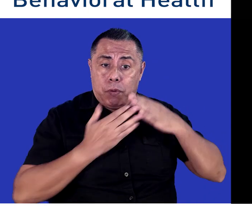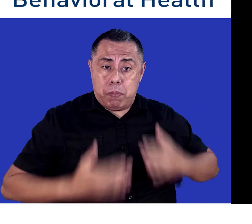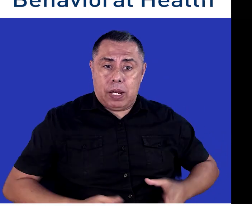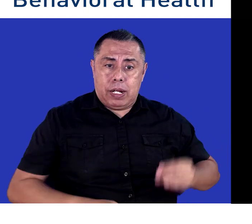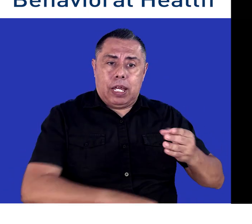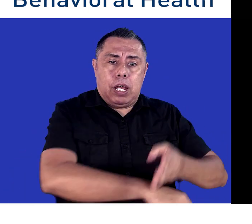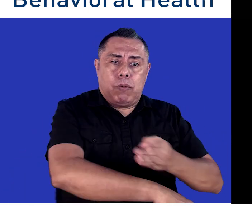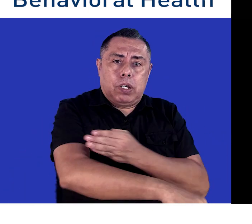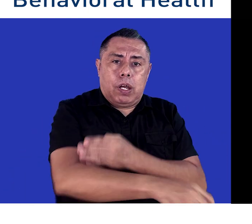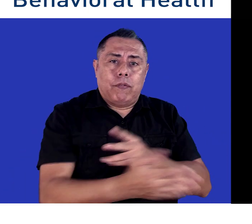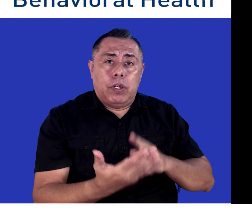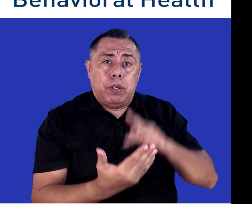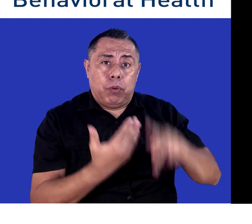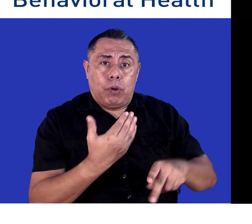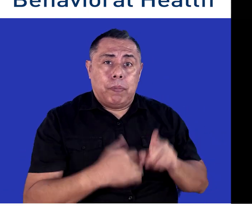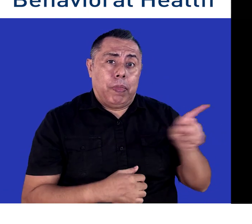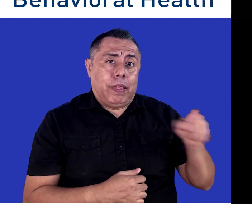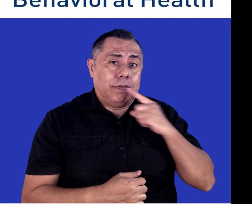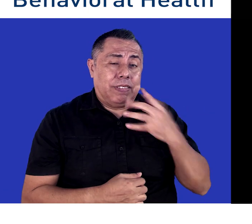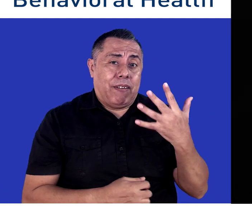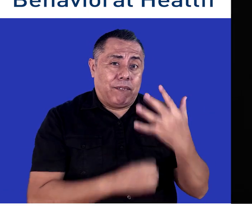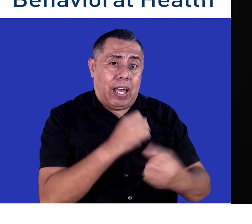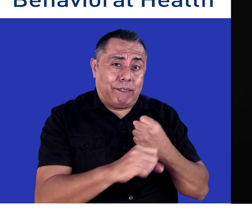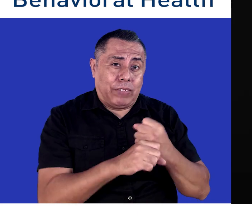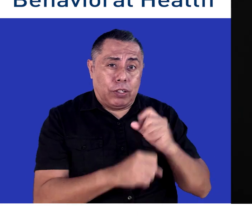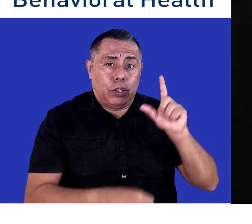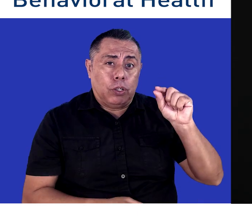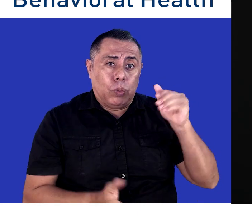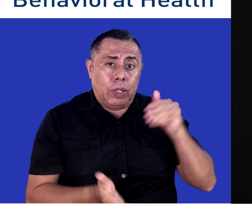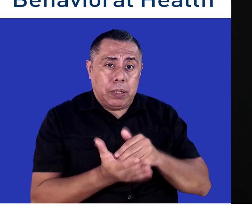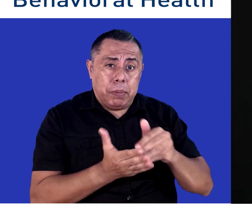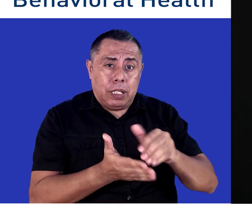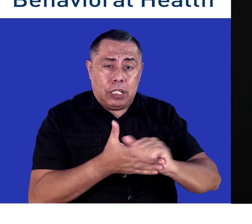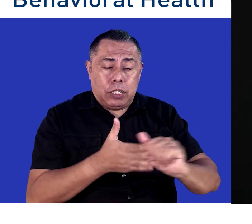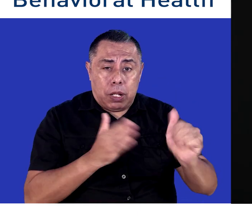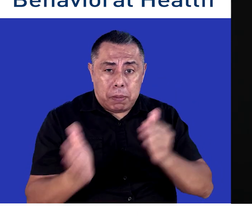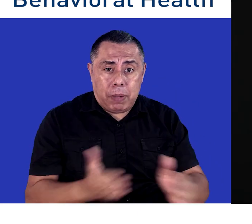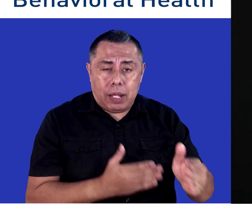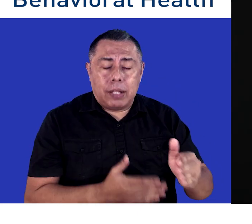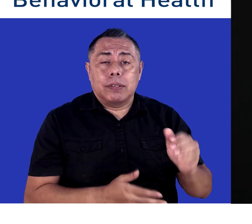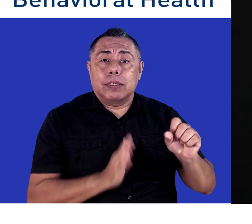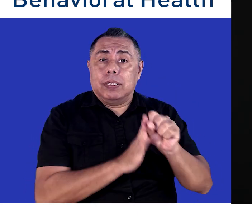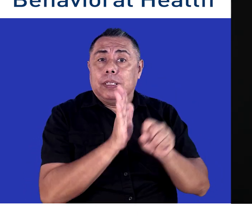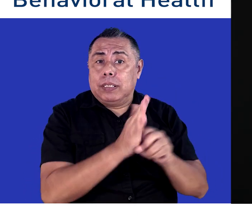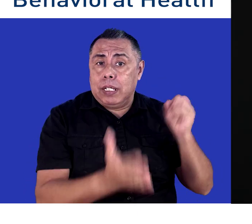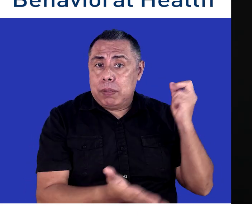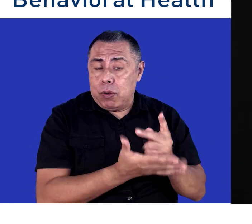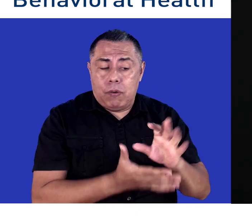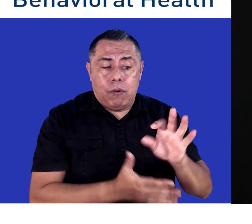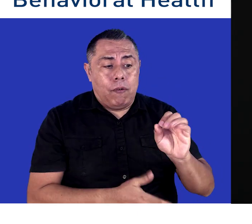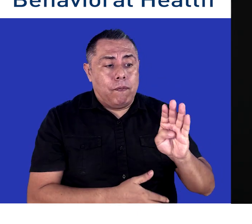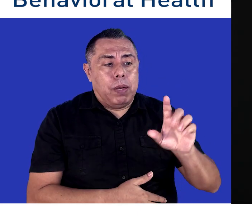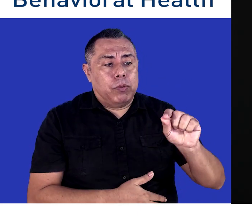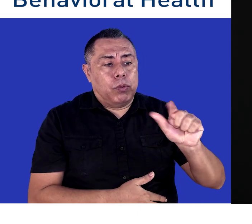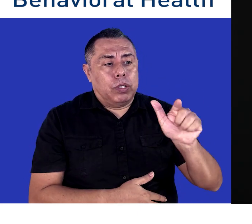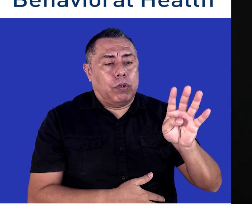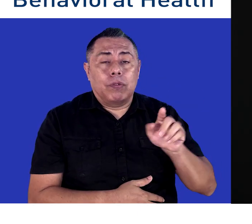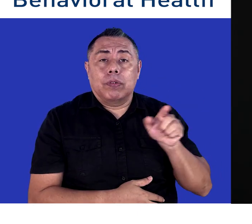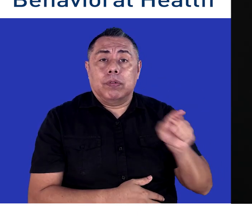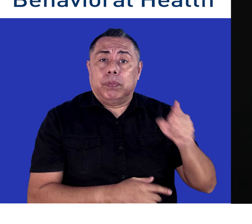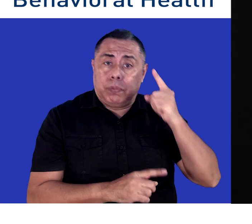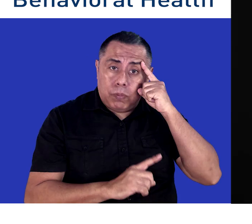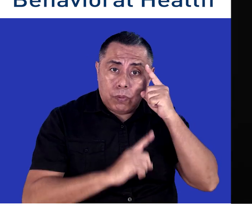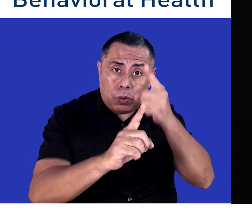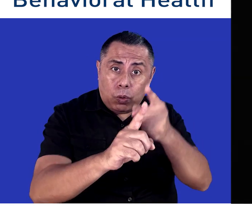Program. This 5-year, $29 million plan was approved by the state in February 2024. Designed